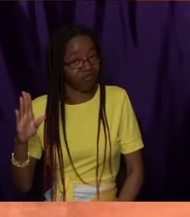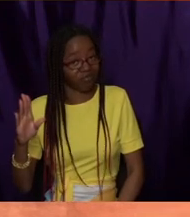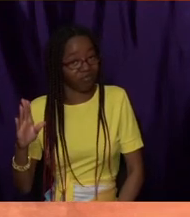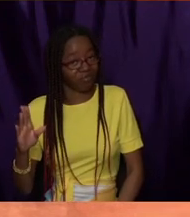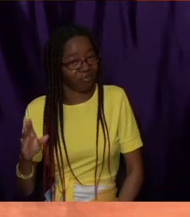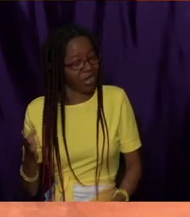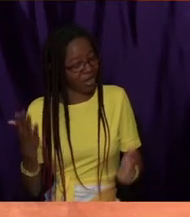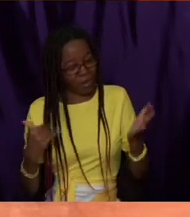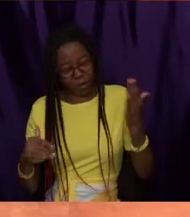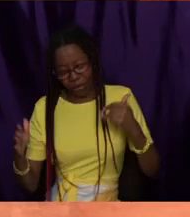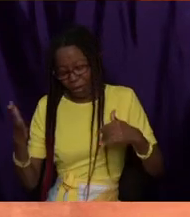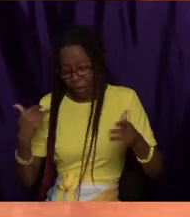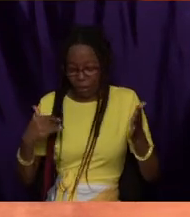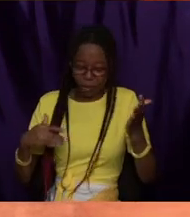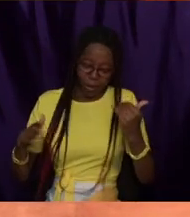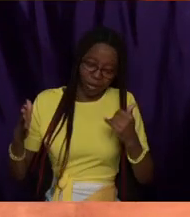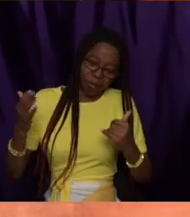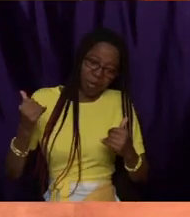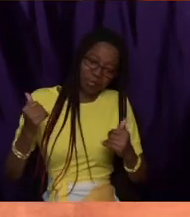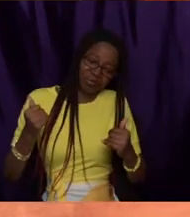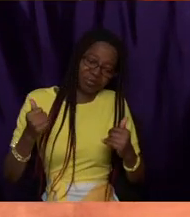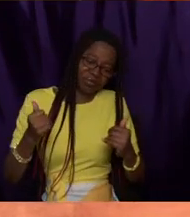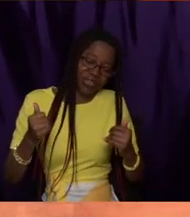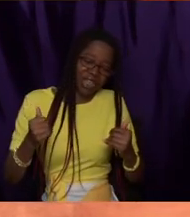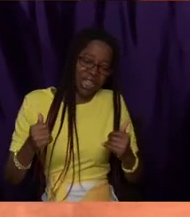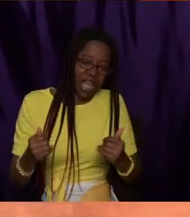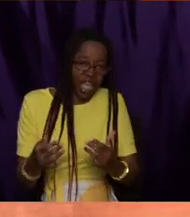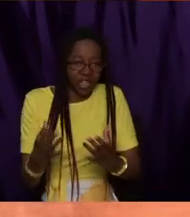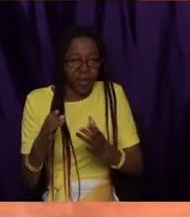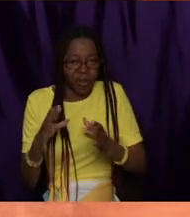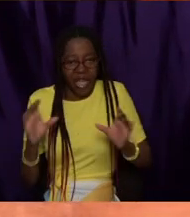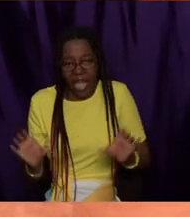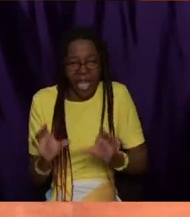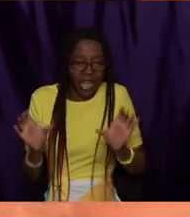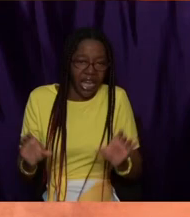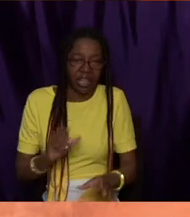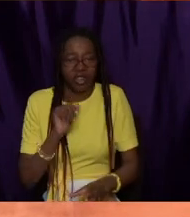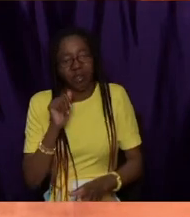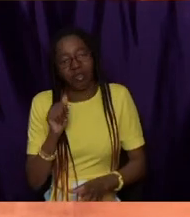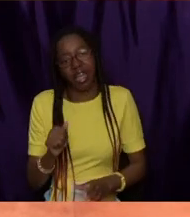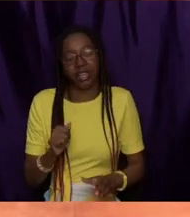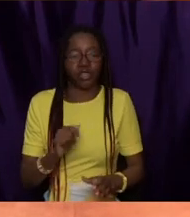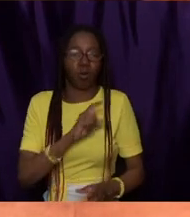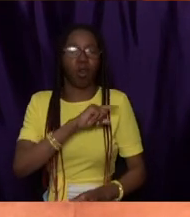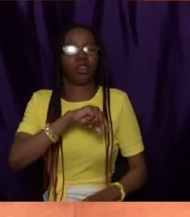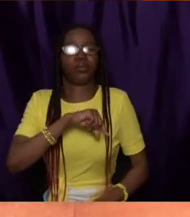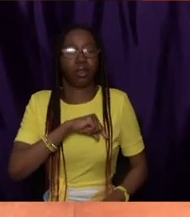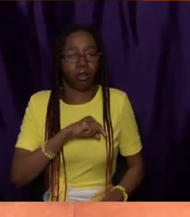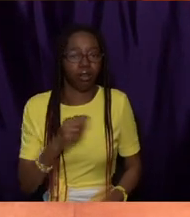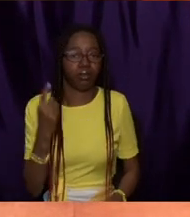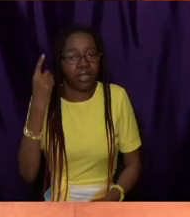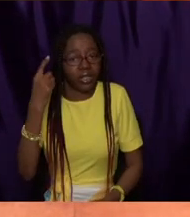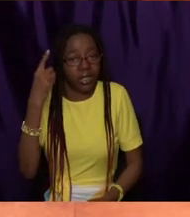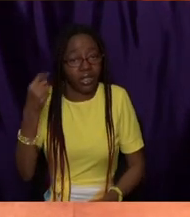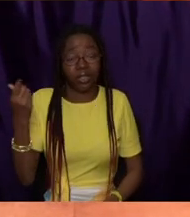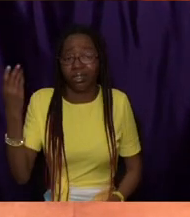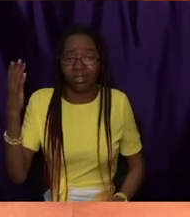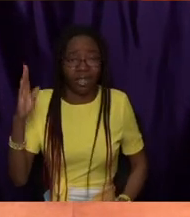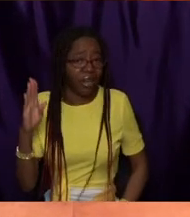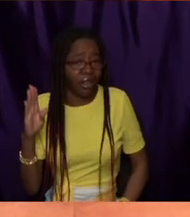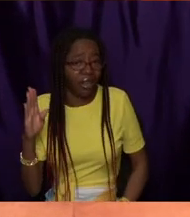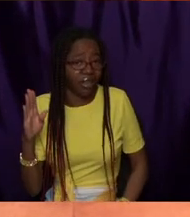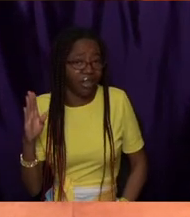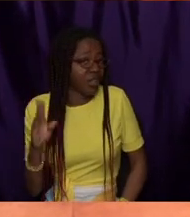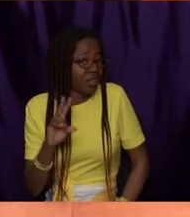Oh, come on. They will act like you ain't qualified. But thank God